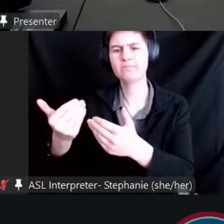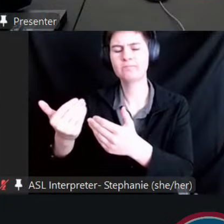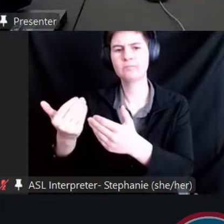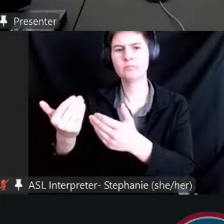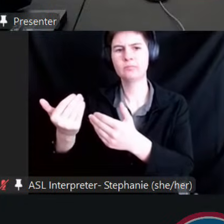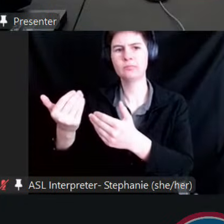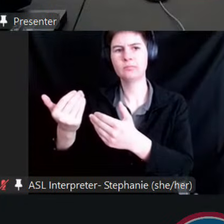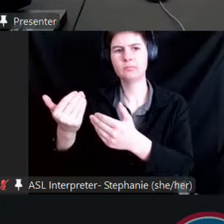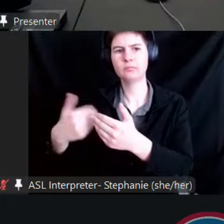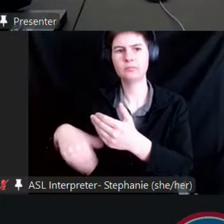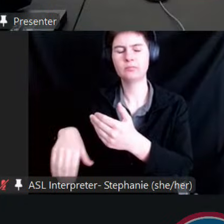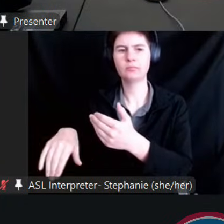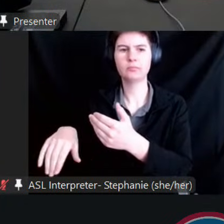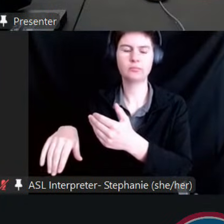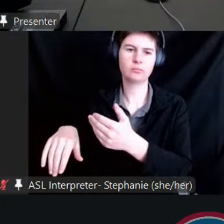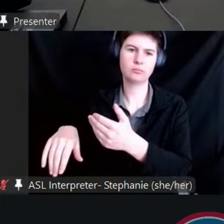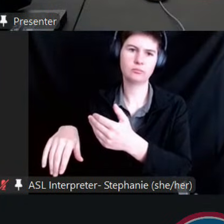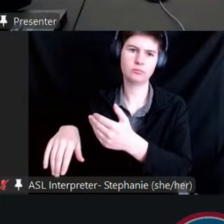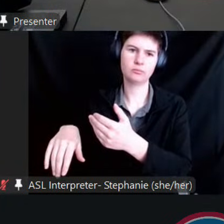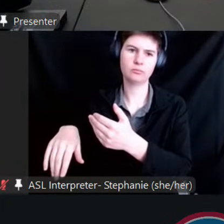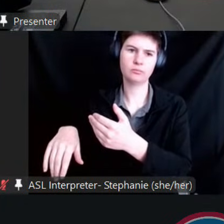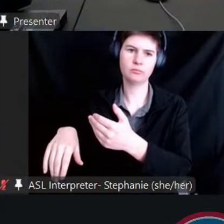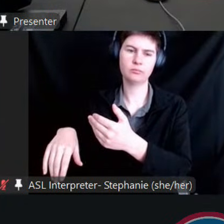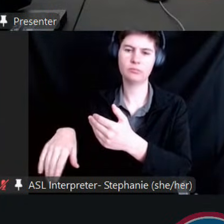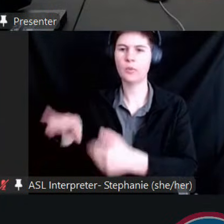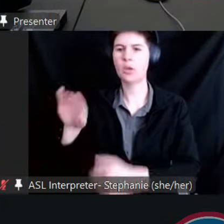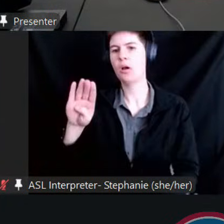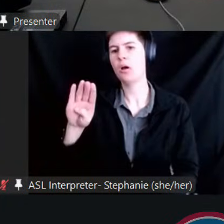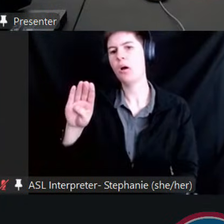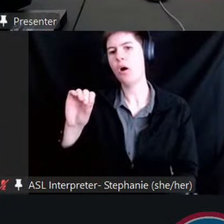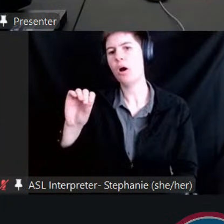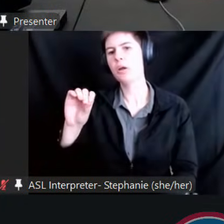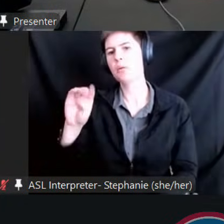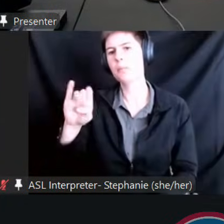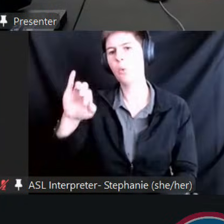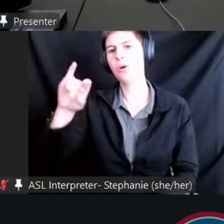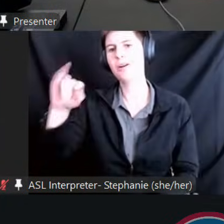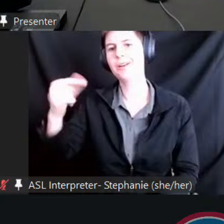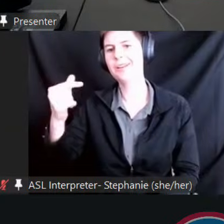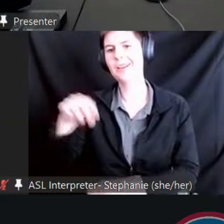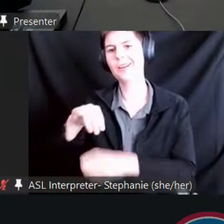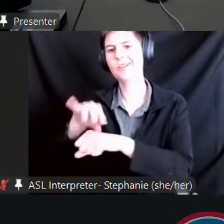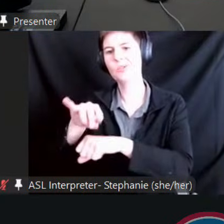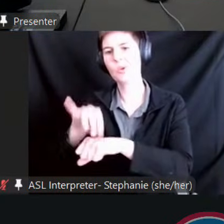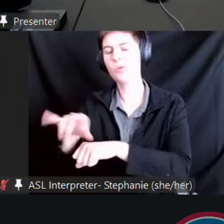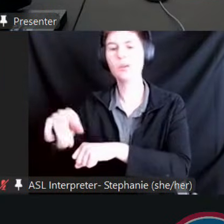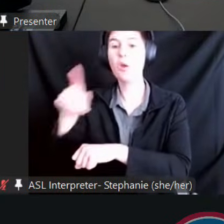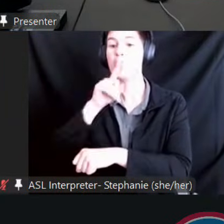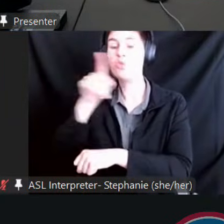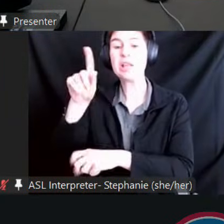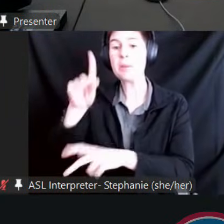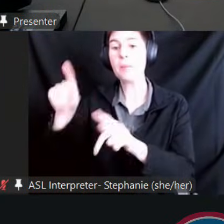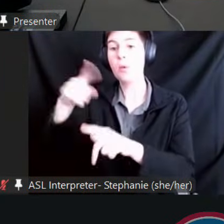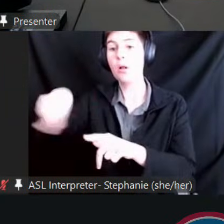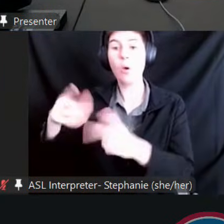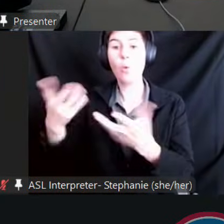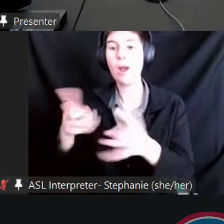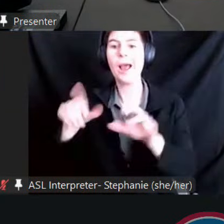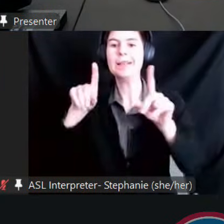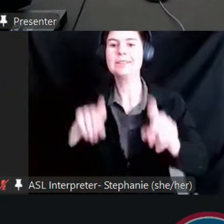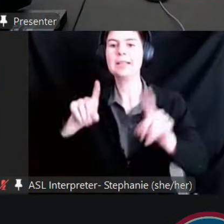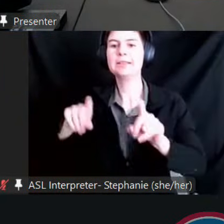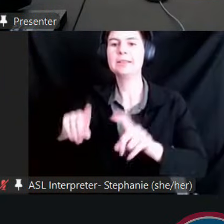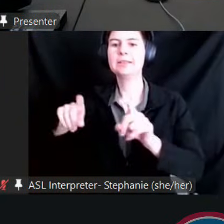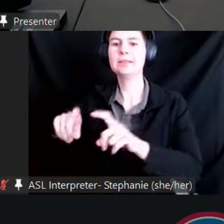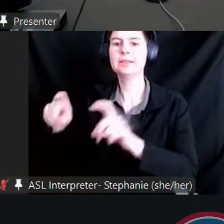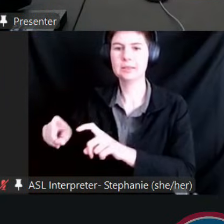onboarding consultants and procuring kind of like test or pilot programs of all different sorts throughout the system. But, you